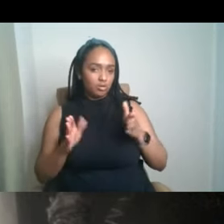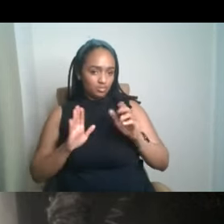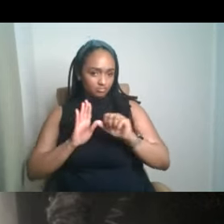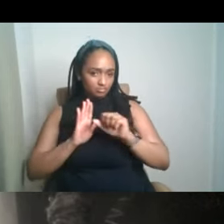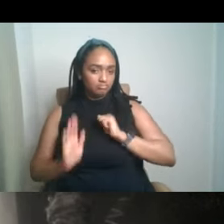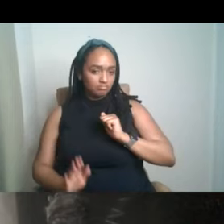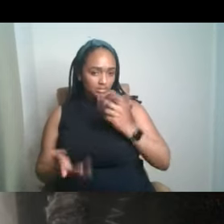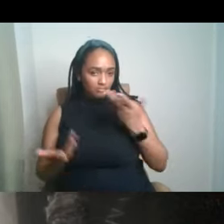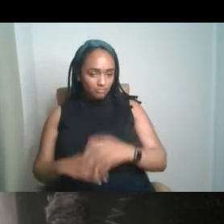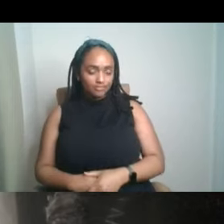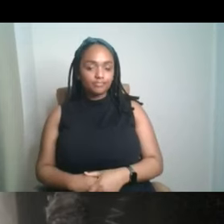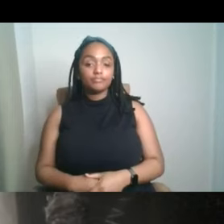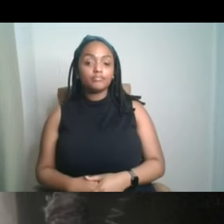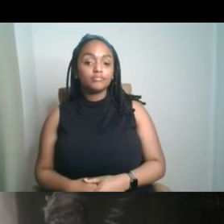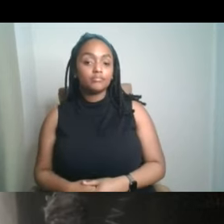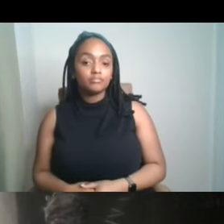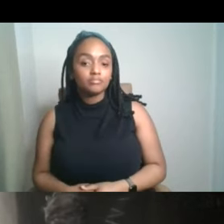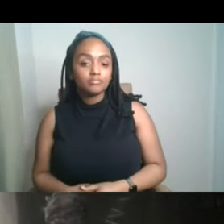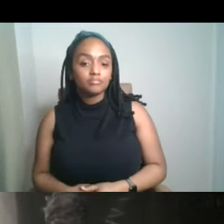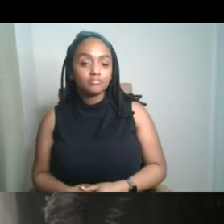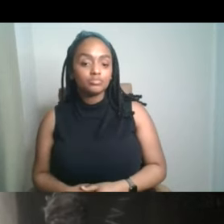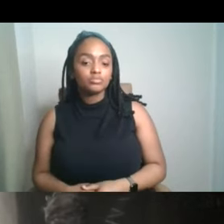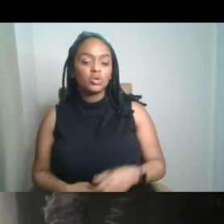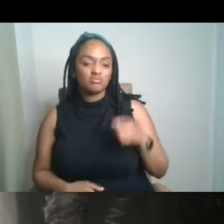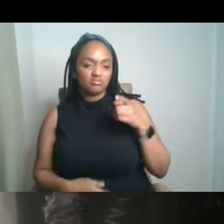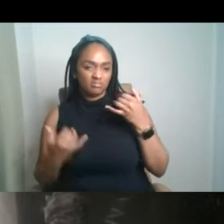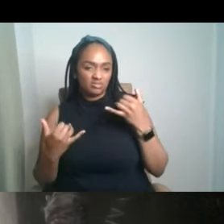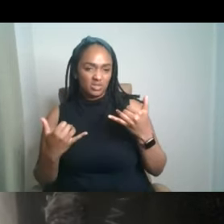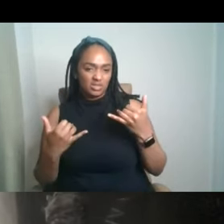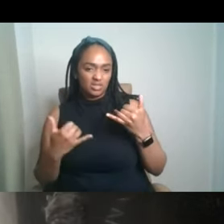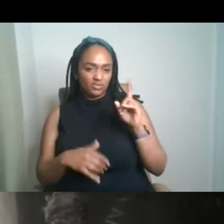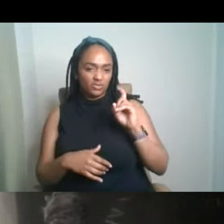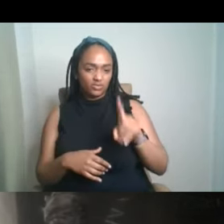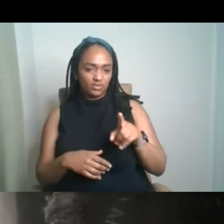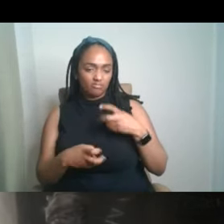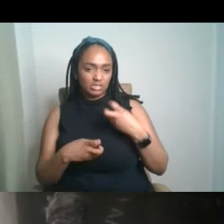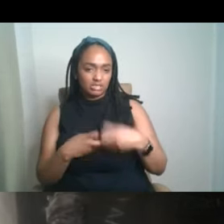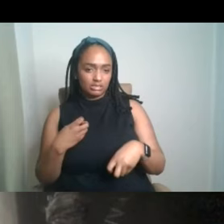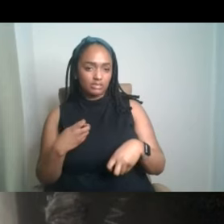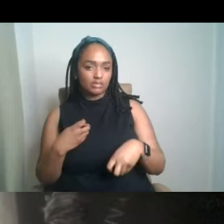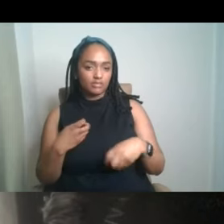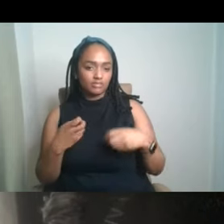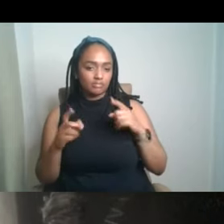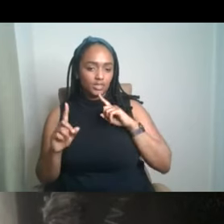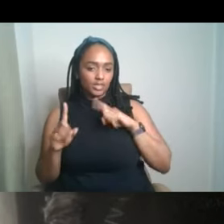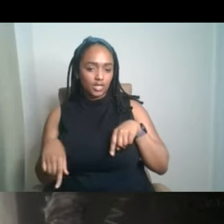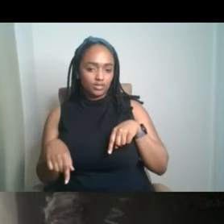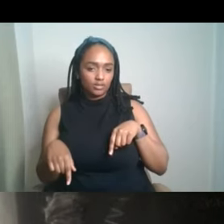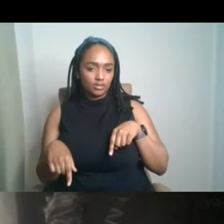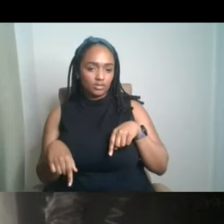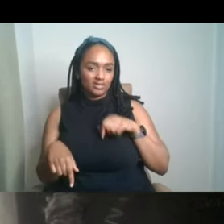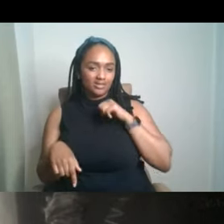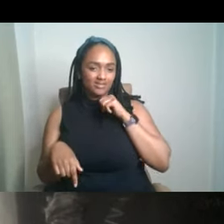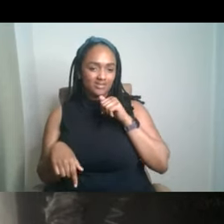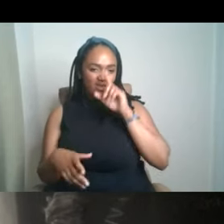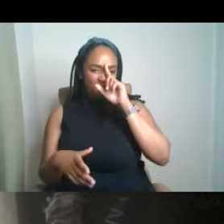I think like with this question, it's a little harder for me to answer because I'm not entirely believing in the concept of